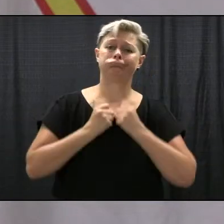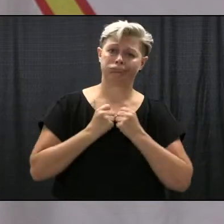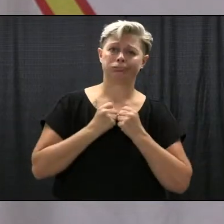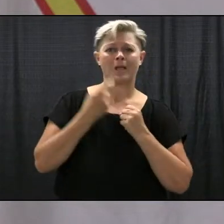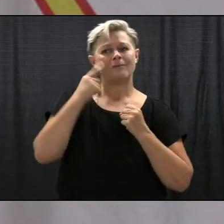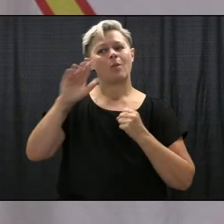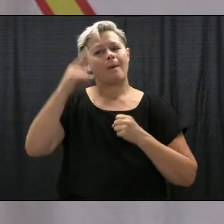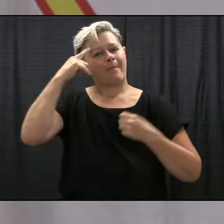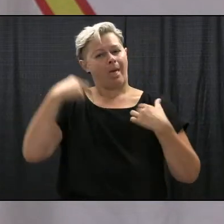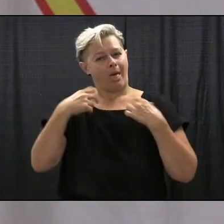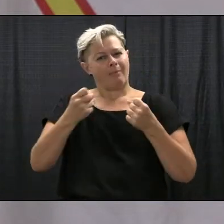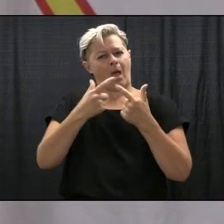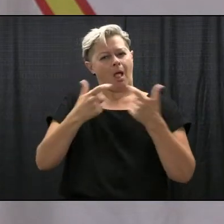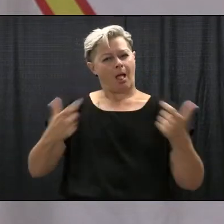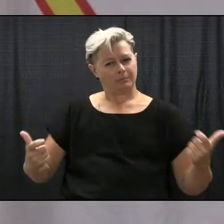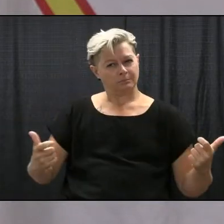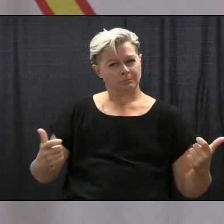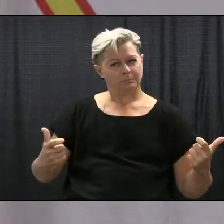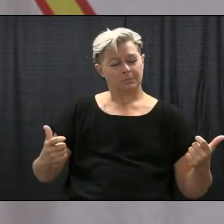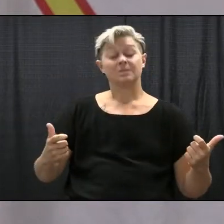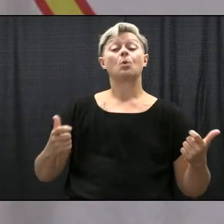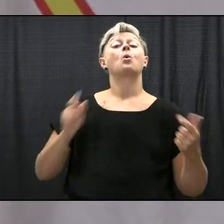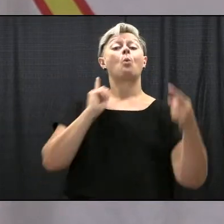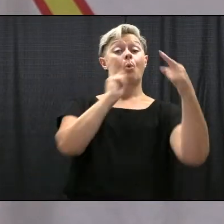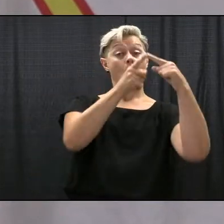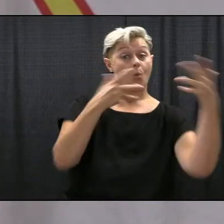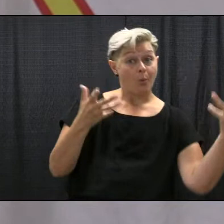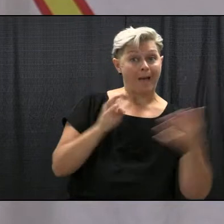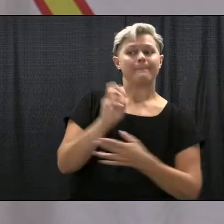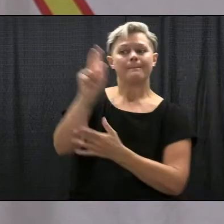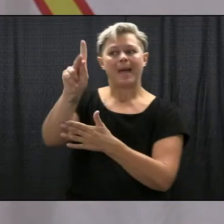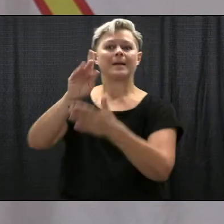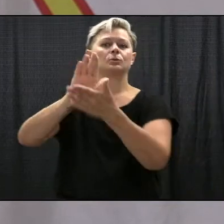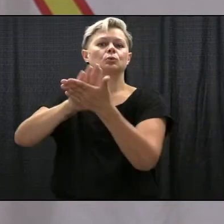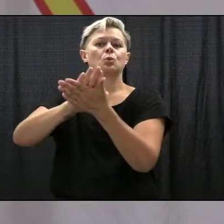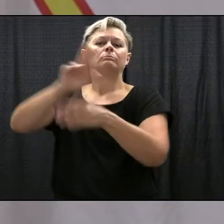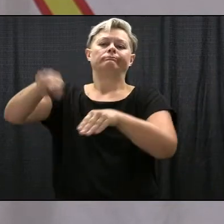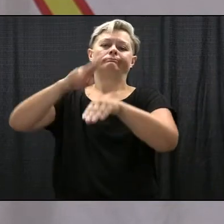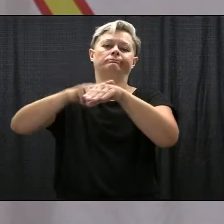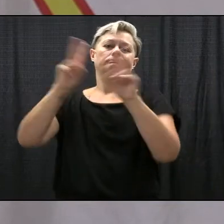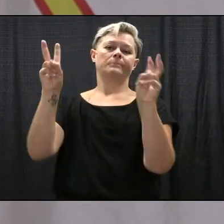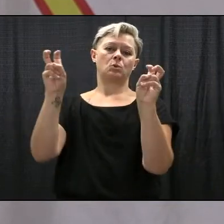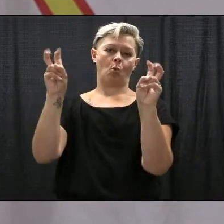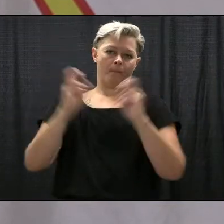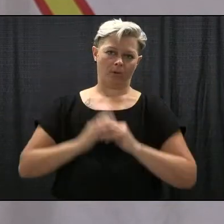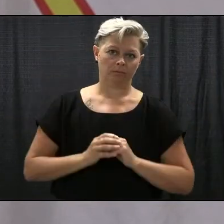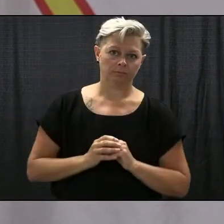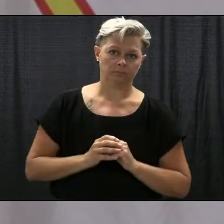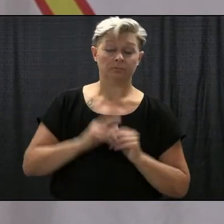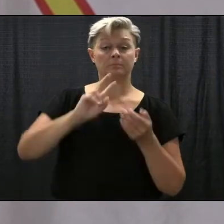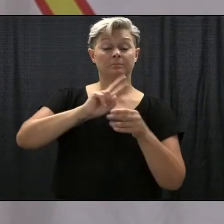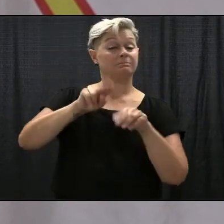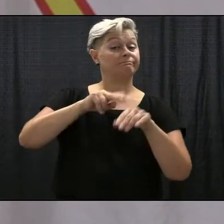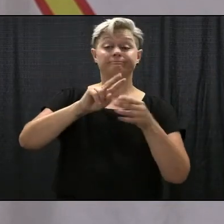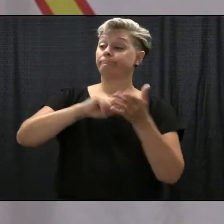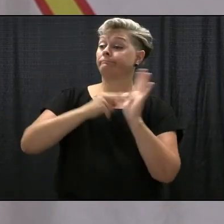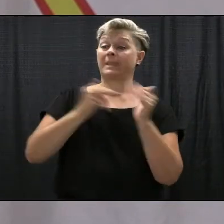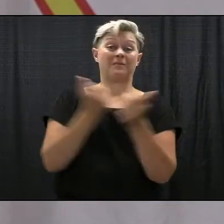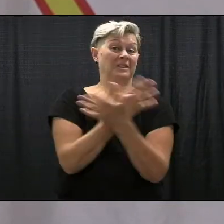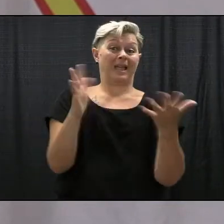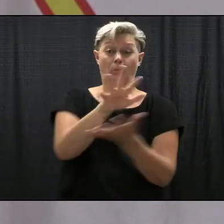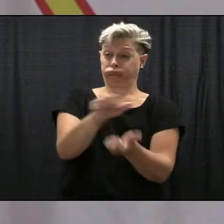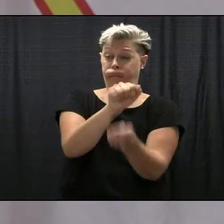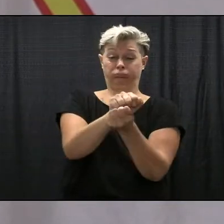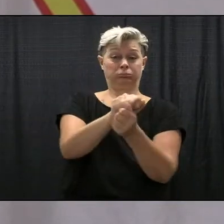well-being. So our goal is to get kids back to school to as normal environment as possible, and that includes normal activities. So